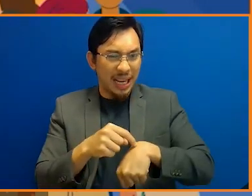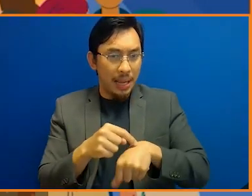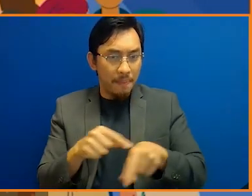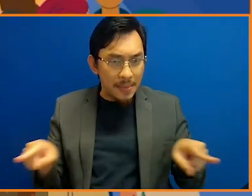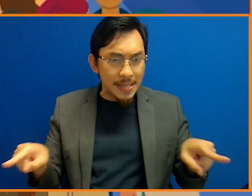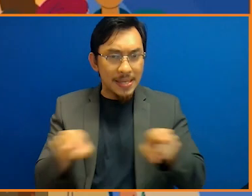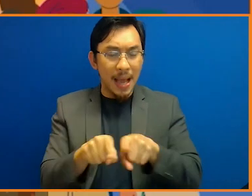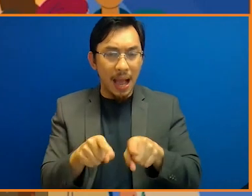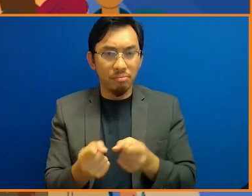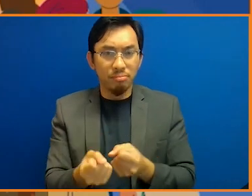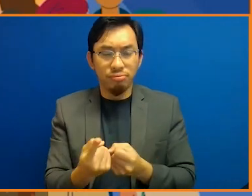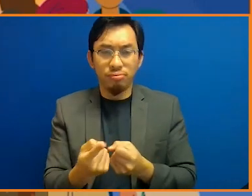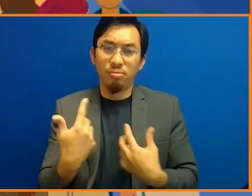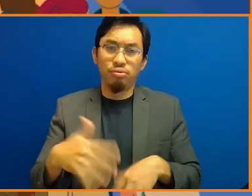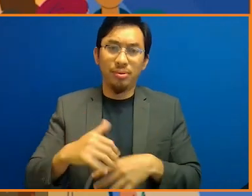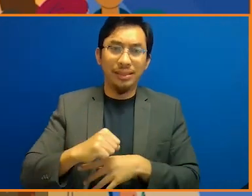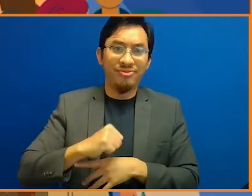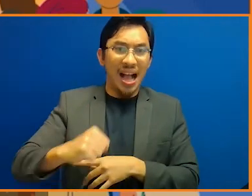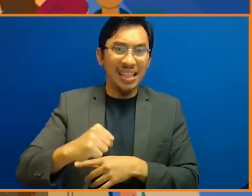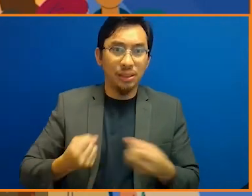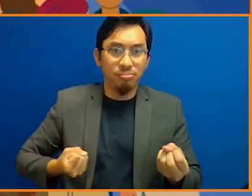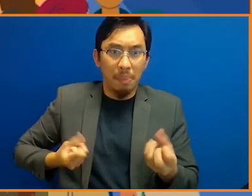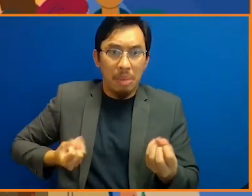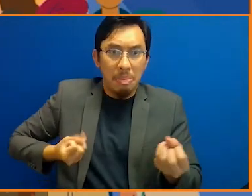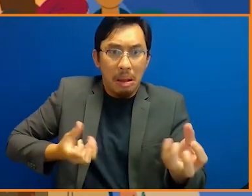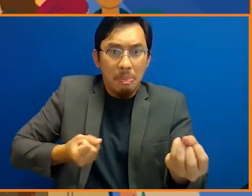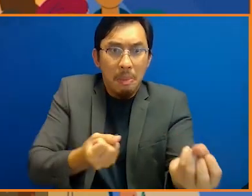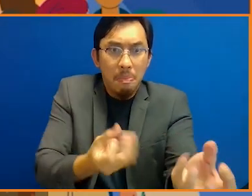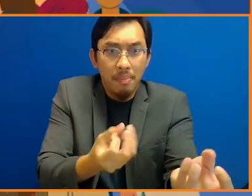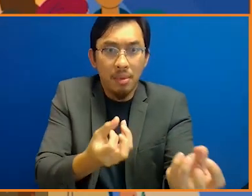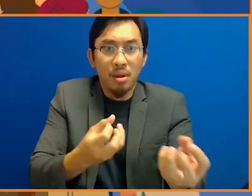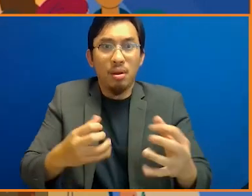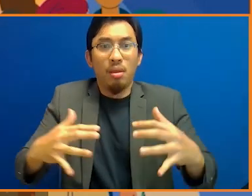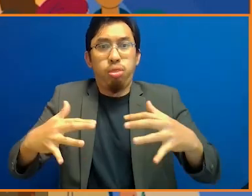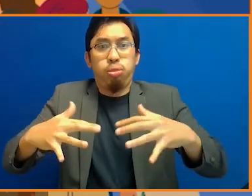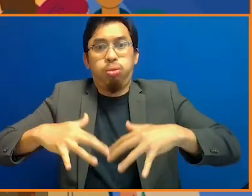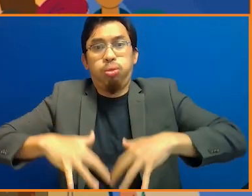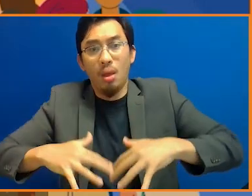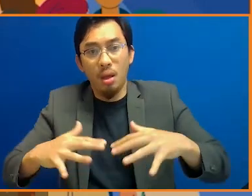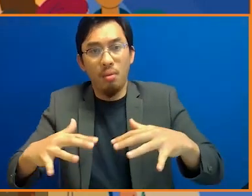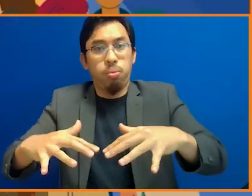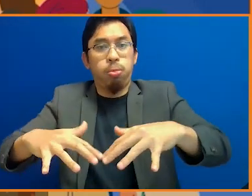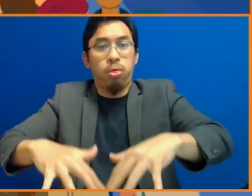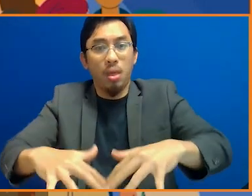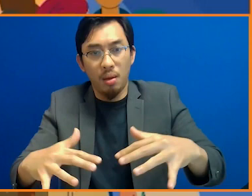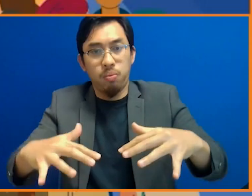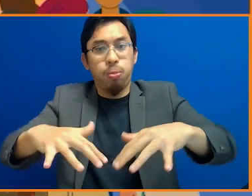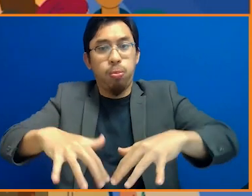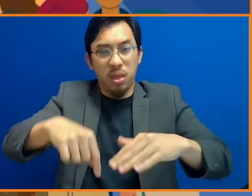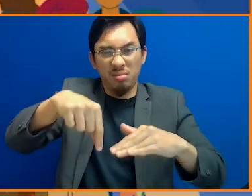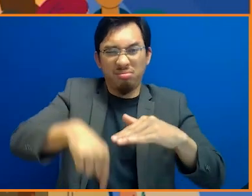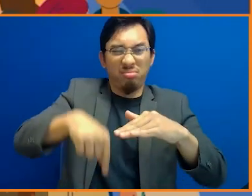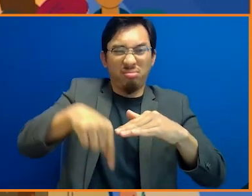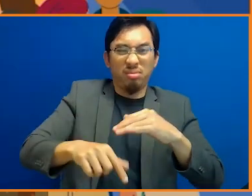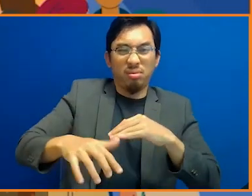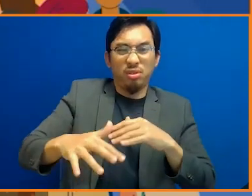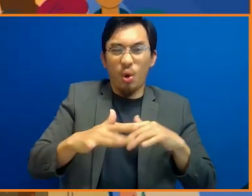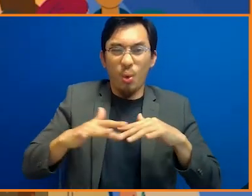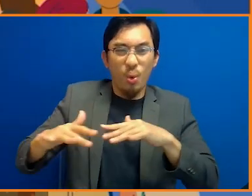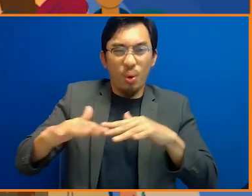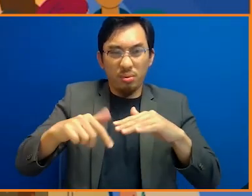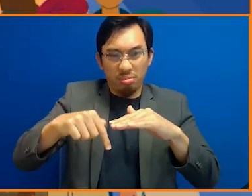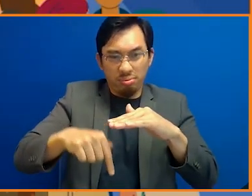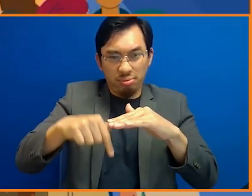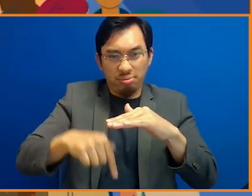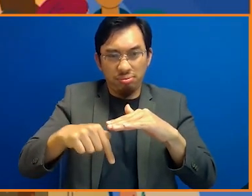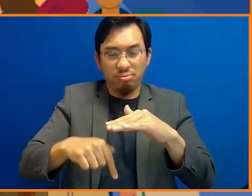of landslide happen at the same time, and the arrival time is pretty fast because the landslide like this is occur very near to